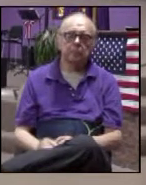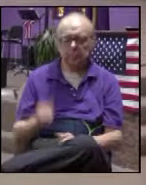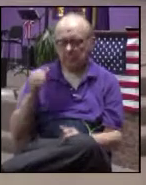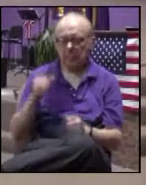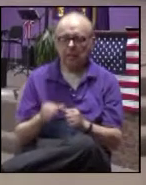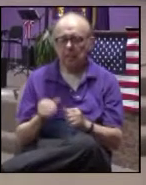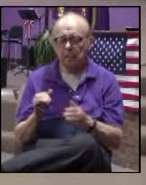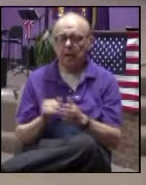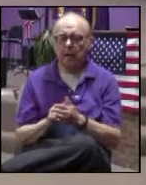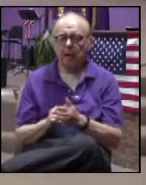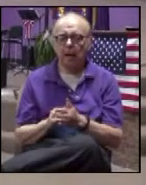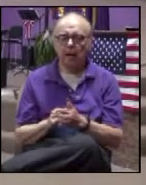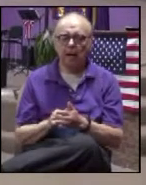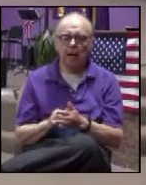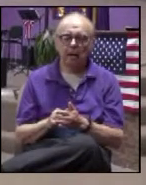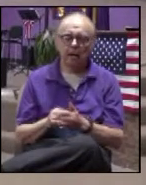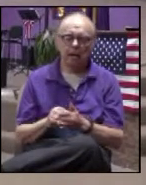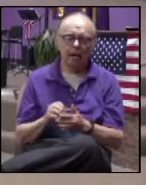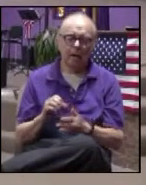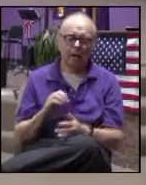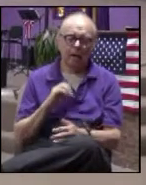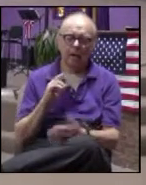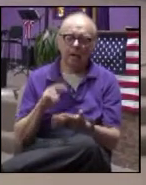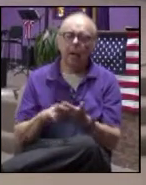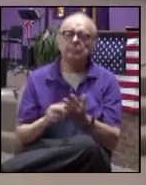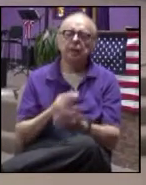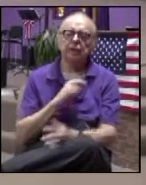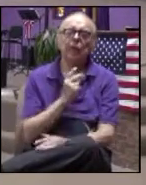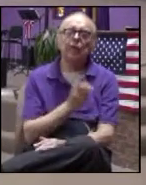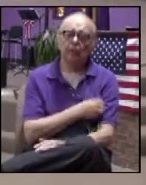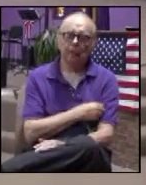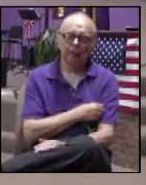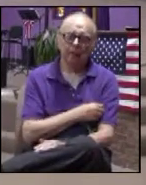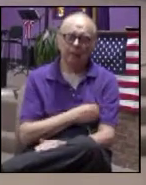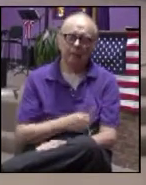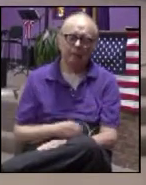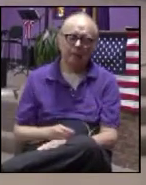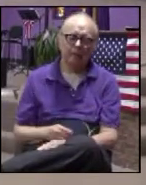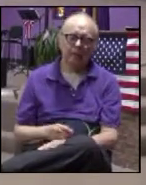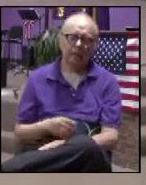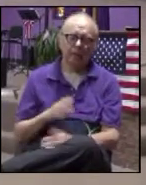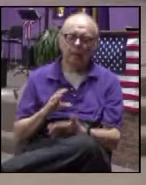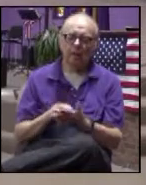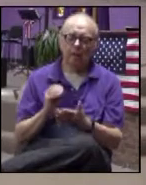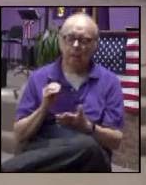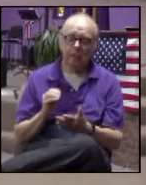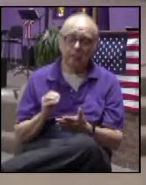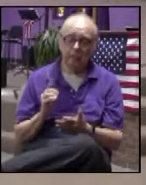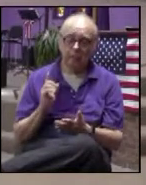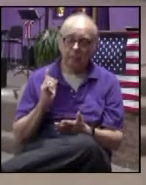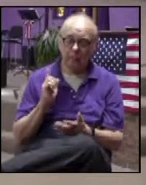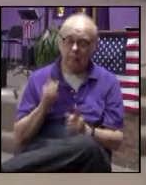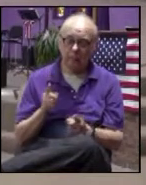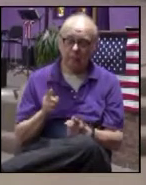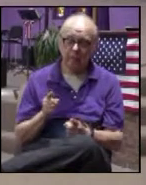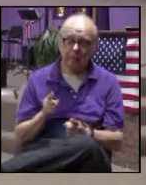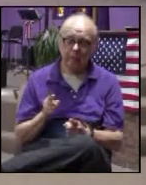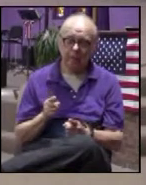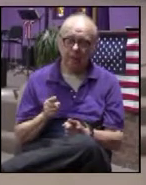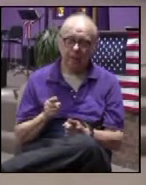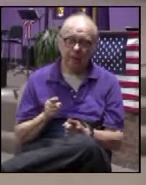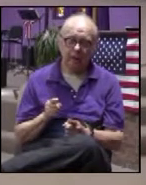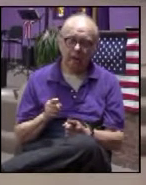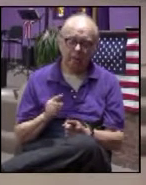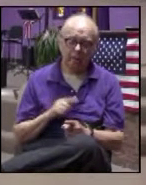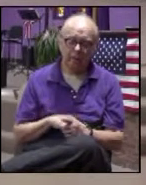Remember that. Smisha means authority. And you'll find out where I'm going and tying all of